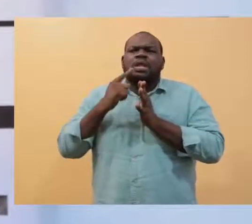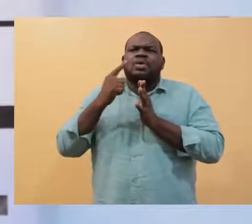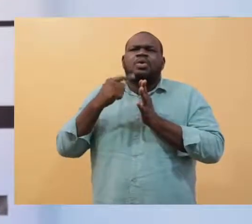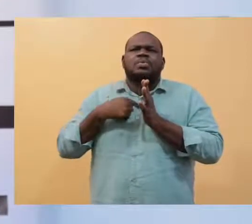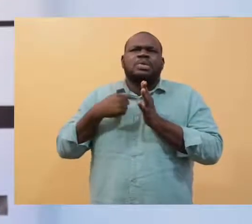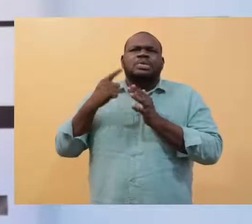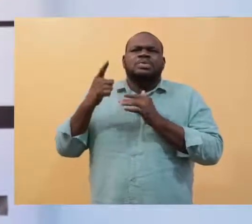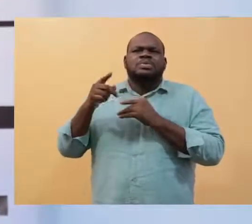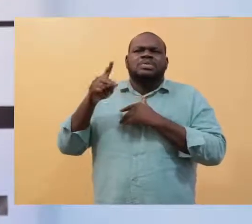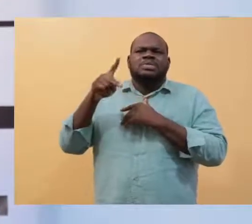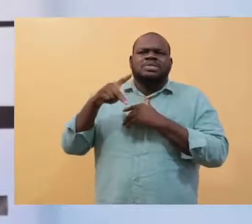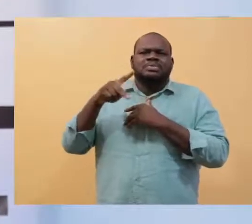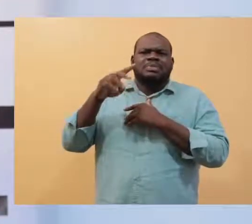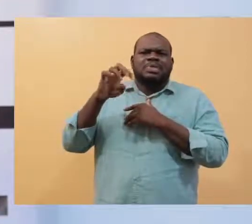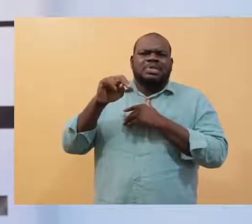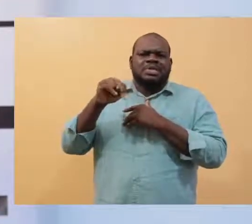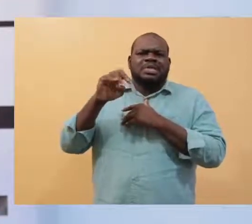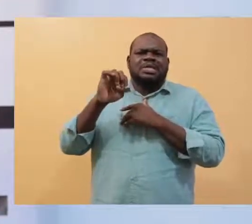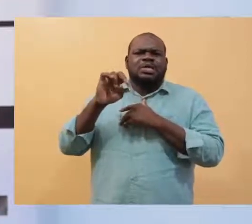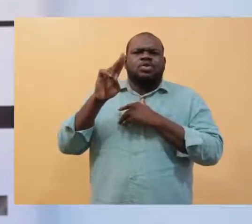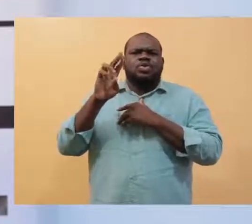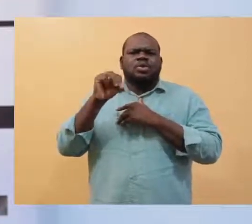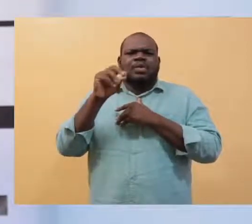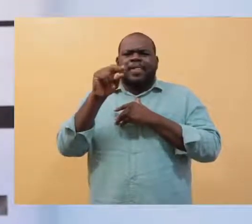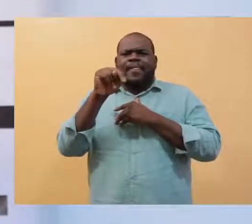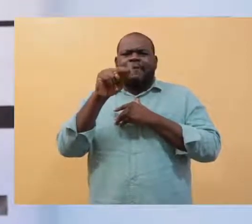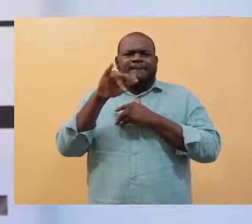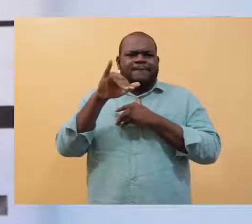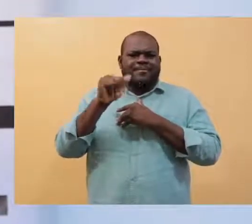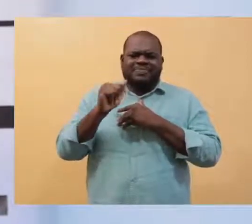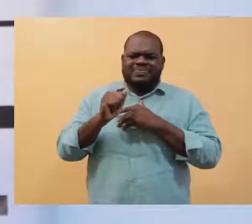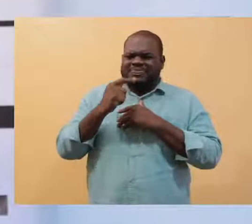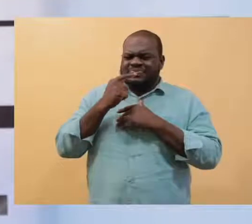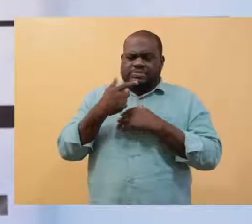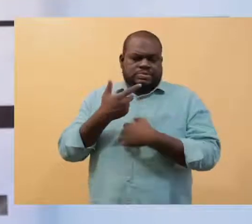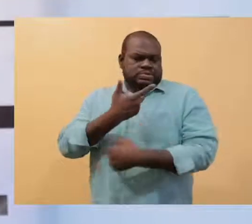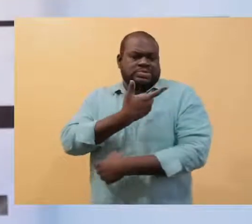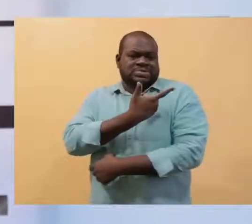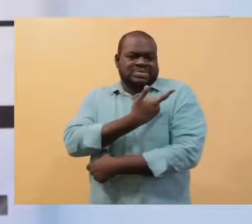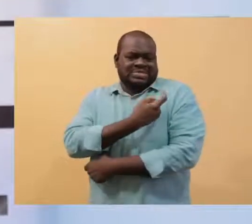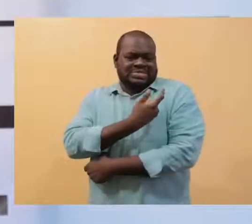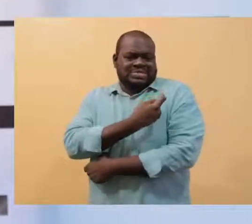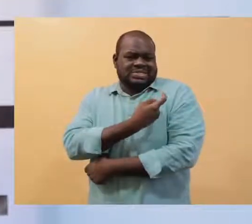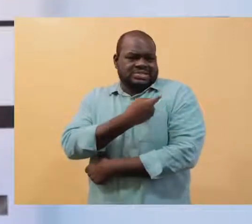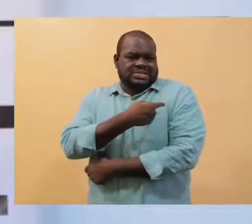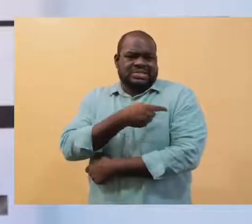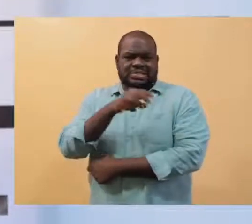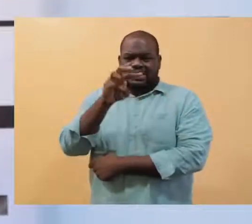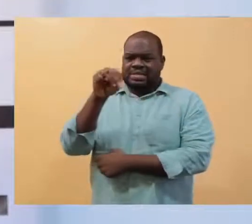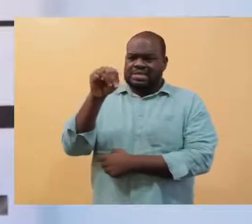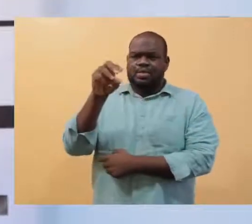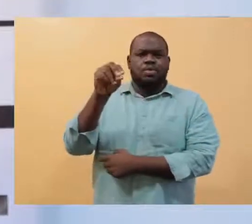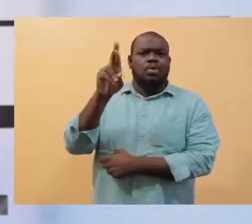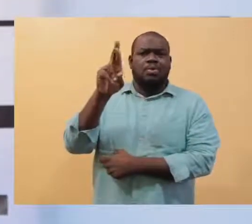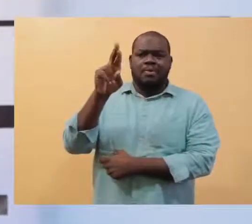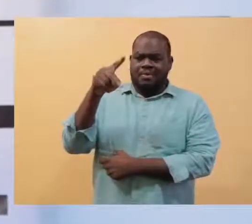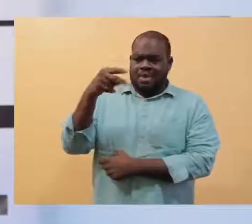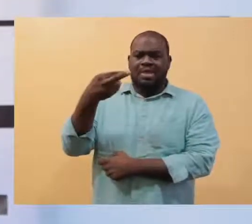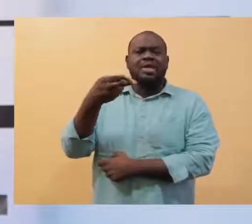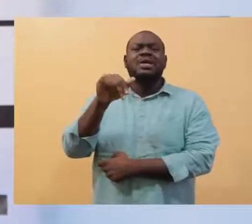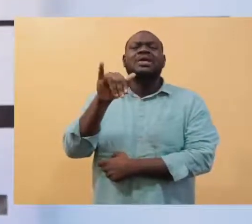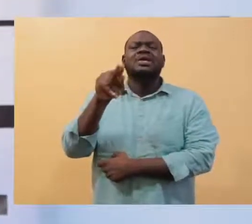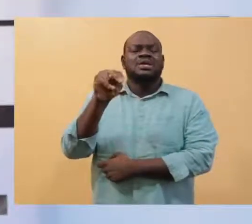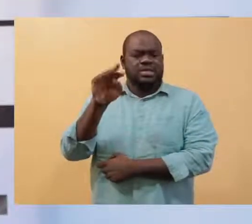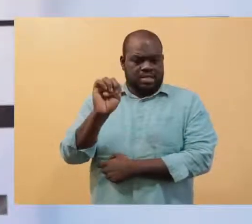the pneumonia attacking my lungs, and they gave me a shot of morphine. That was followed by